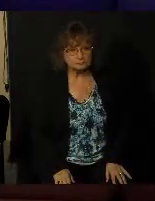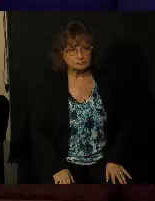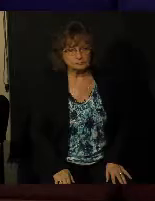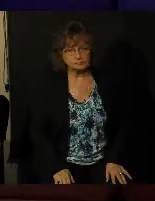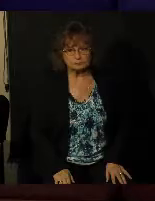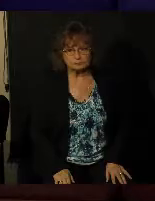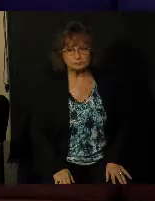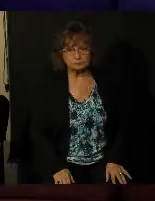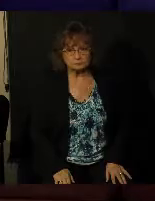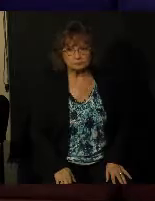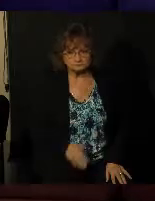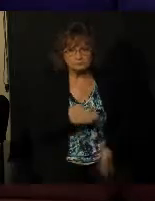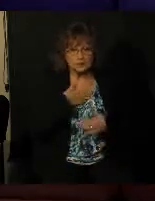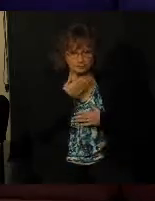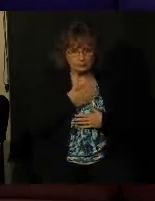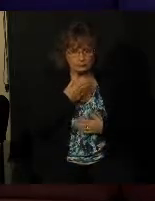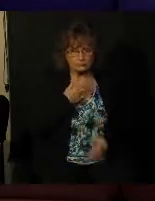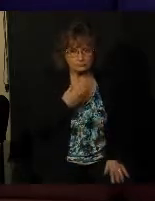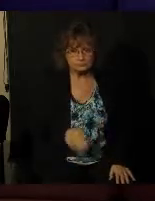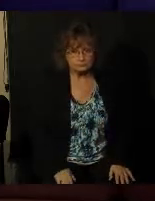What part of Illinois are you in again?